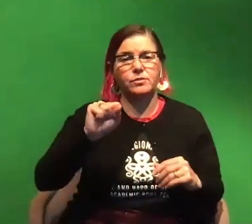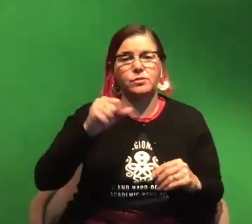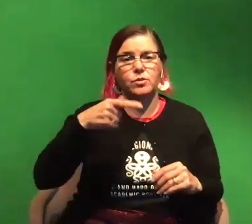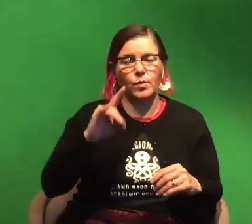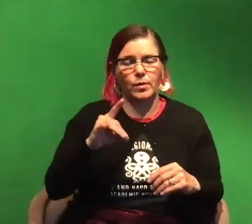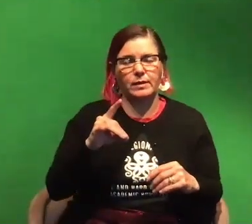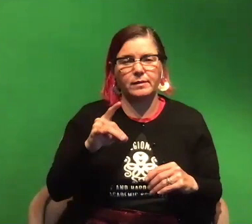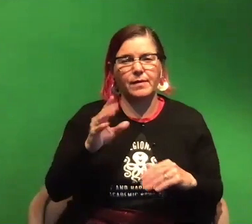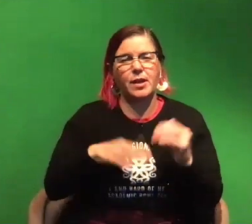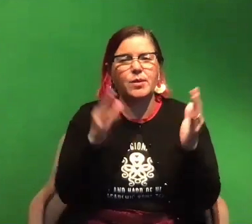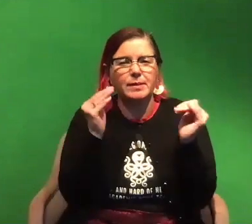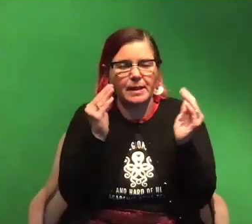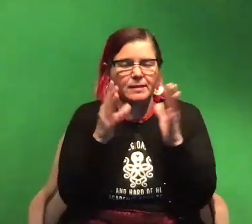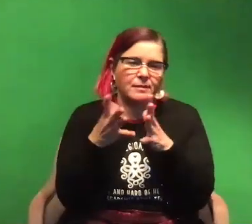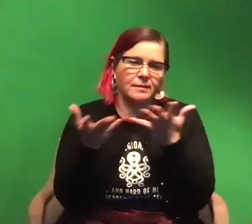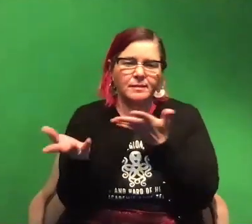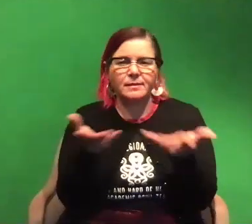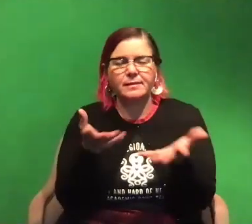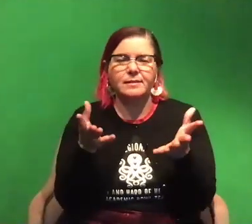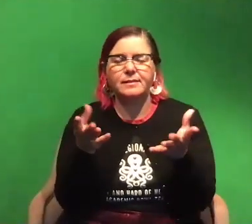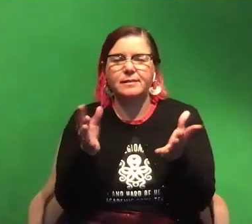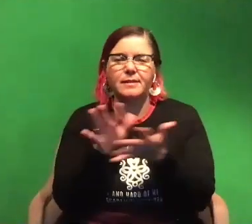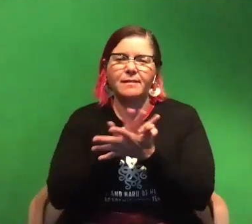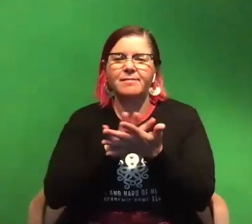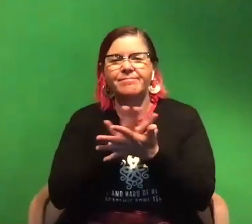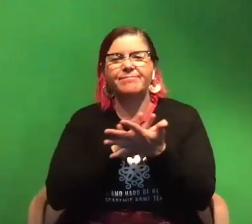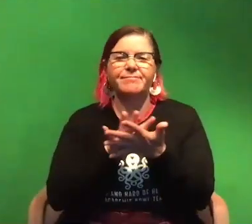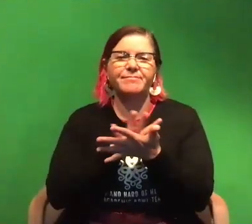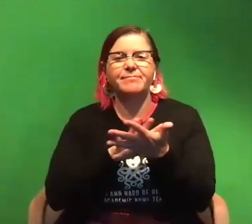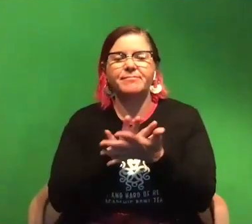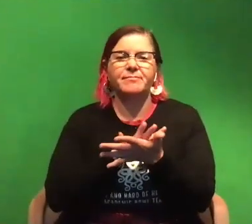think of as a squid. So there's a lot of kind of